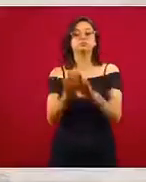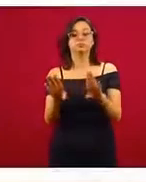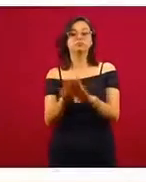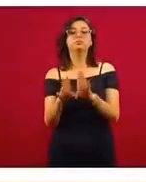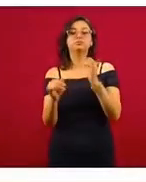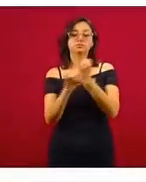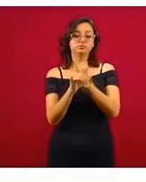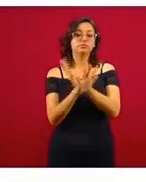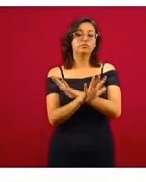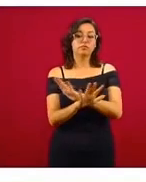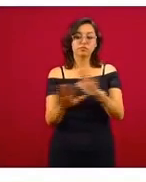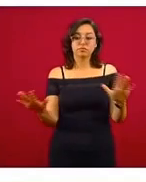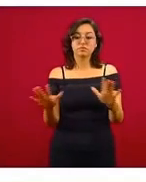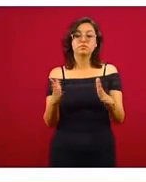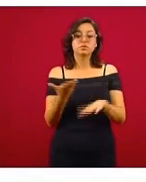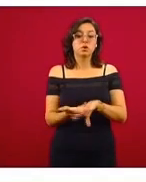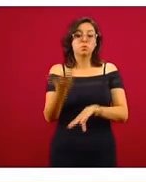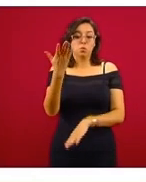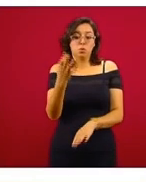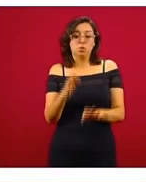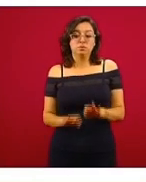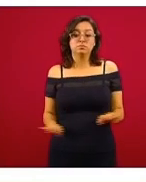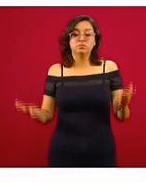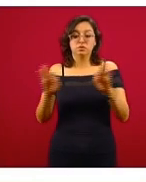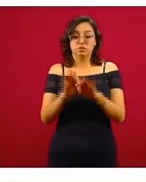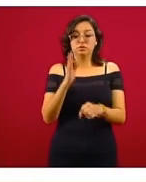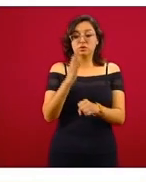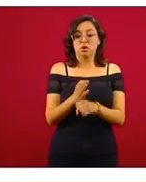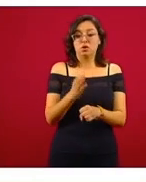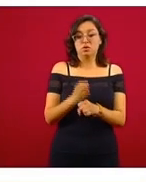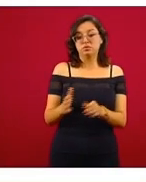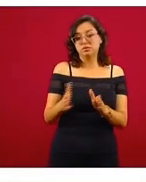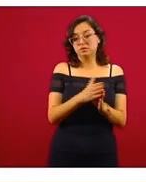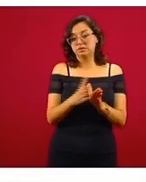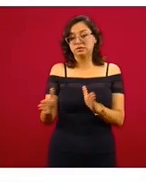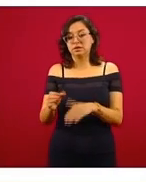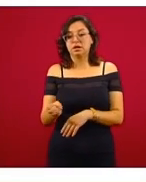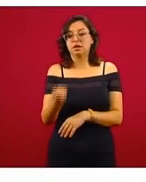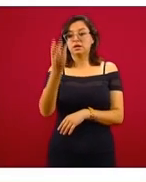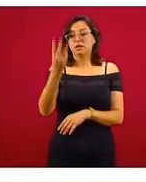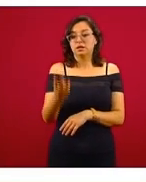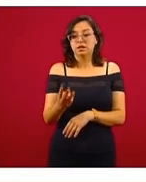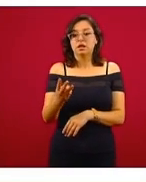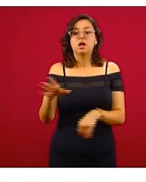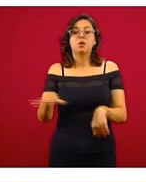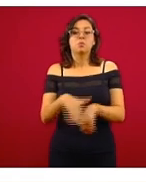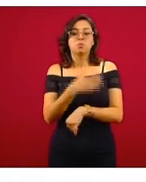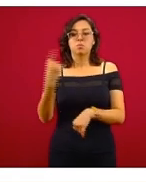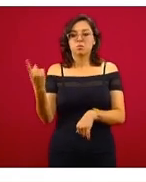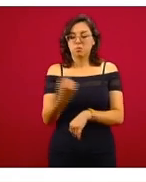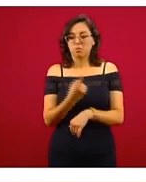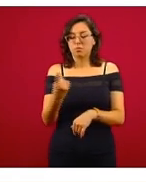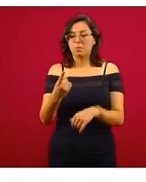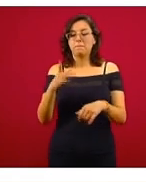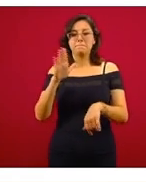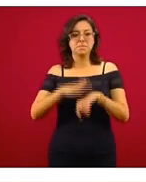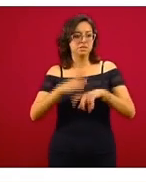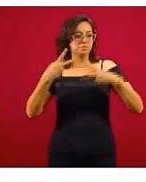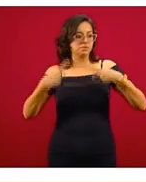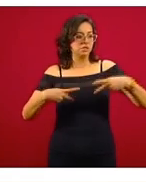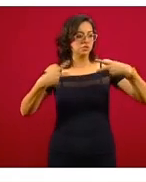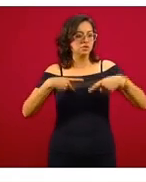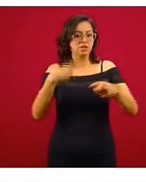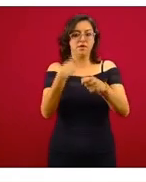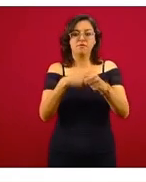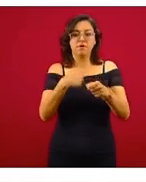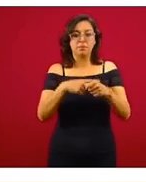daily number of newly confirmed cases. Here we have the IRAG network for hospital surveillance,